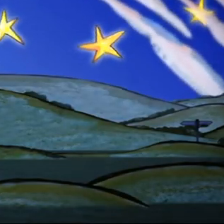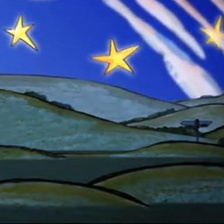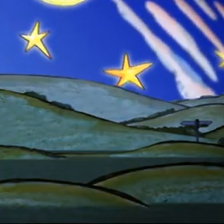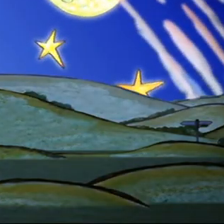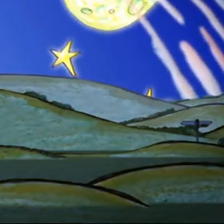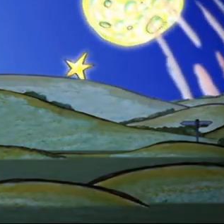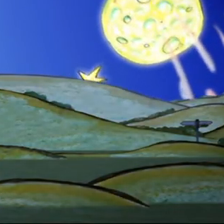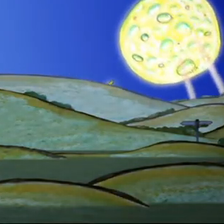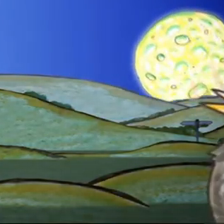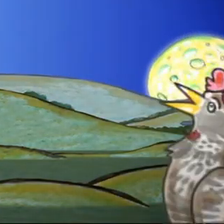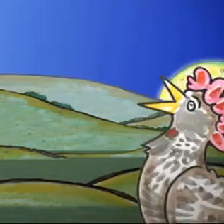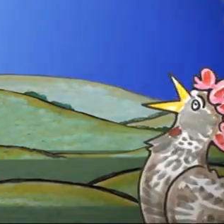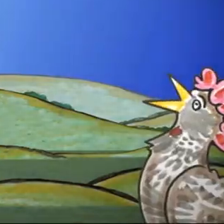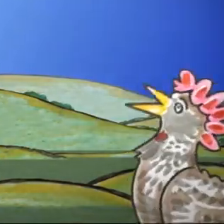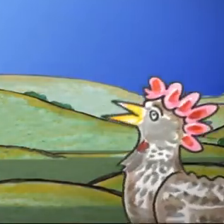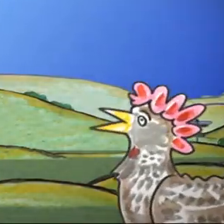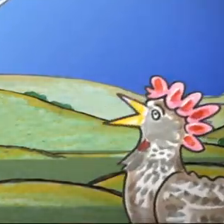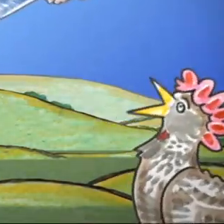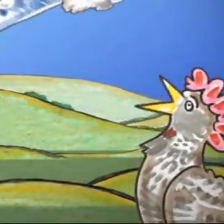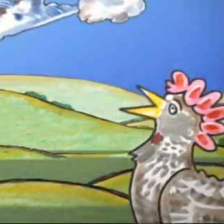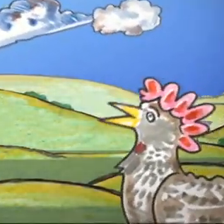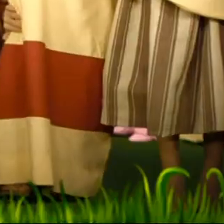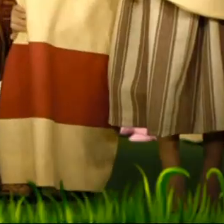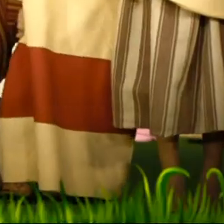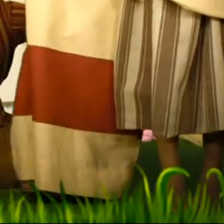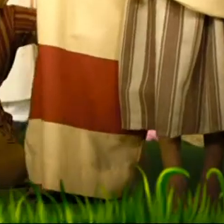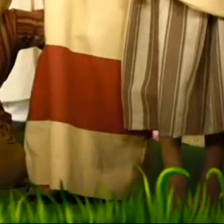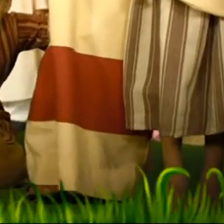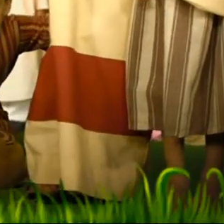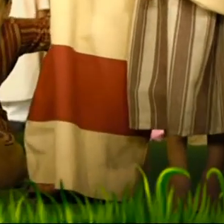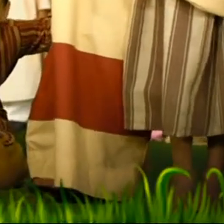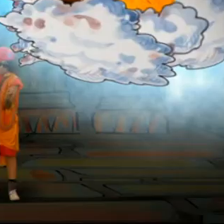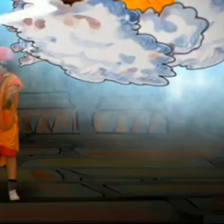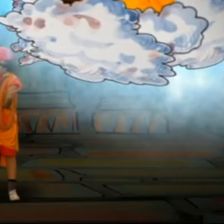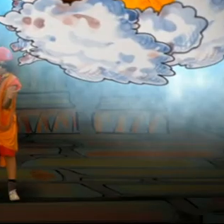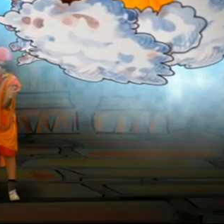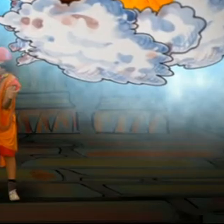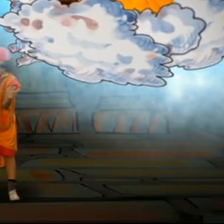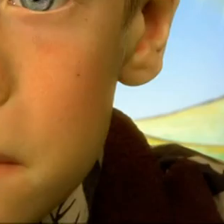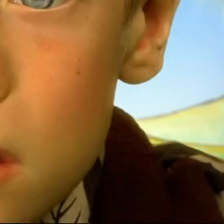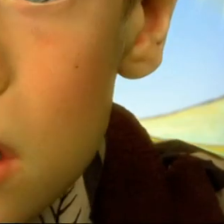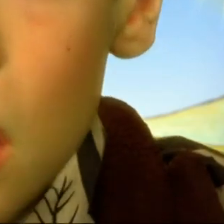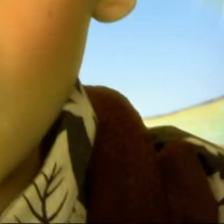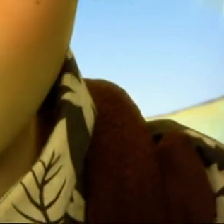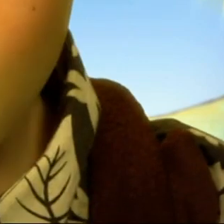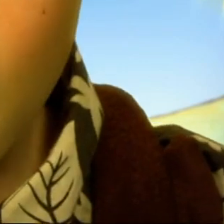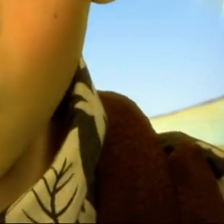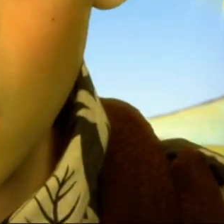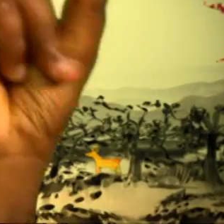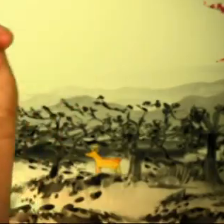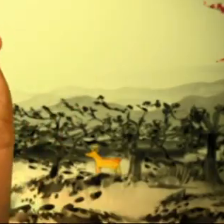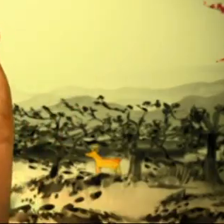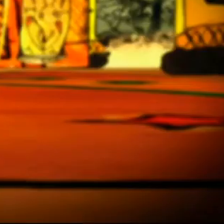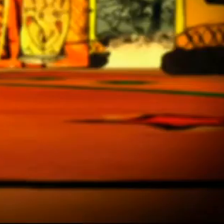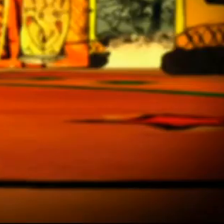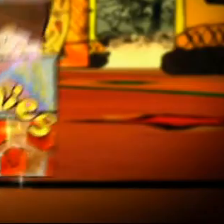day follows night, he said, these stories can only be in one place. And so, the Telly Tales were